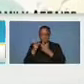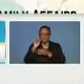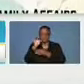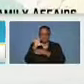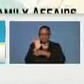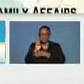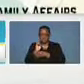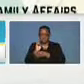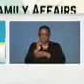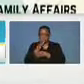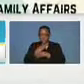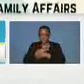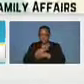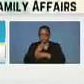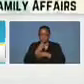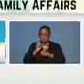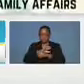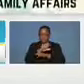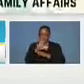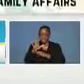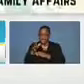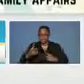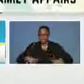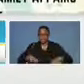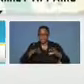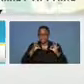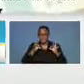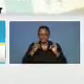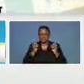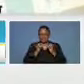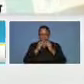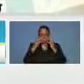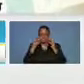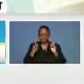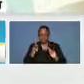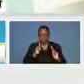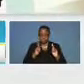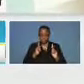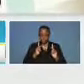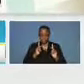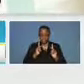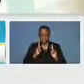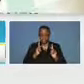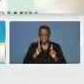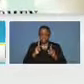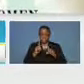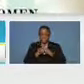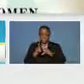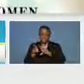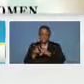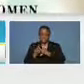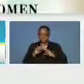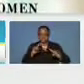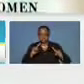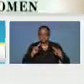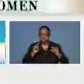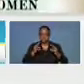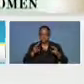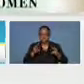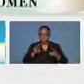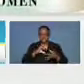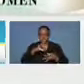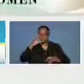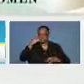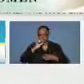outstanding women who have positively impacted the lives of others and have also made exceptional contributions in various areas. That includes